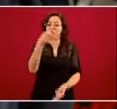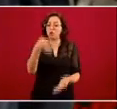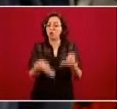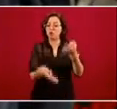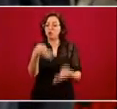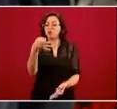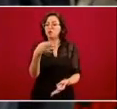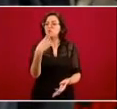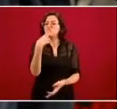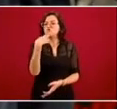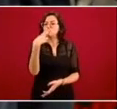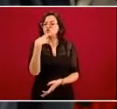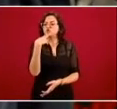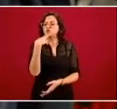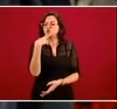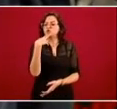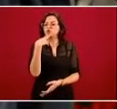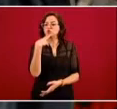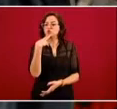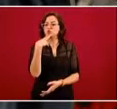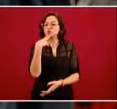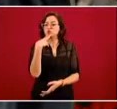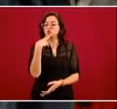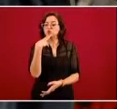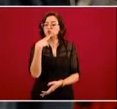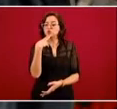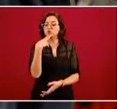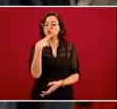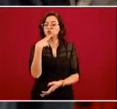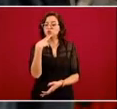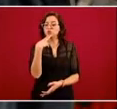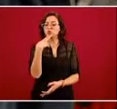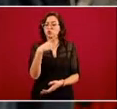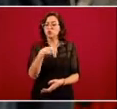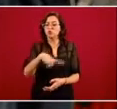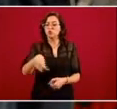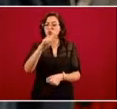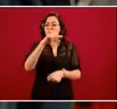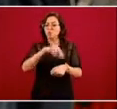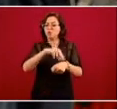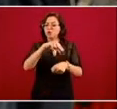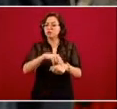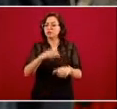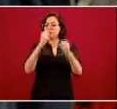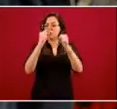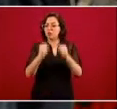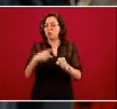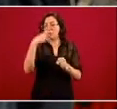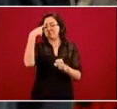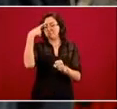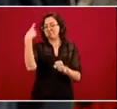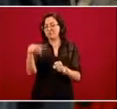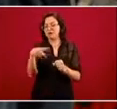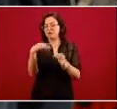when is this set of guidelines going to be officially presented, and how is it going to